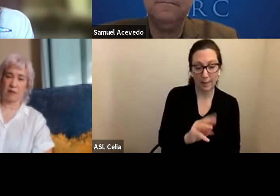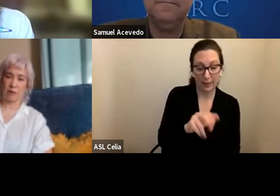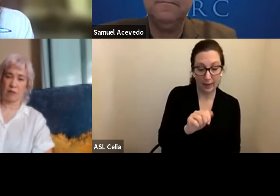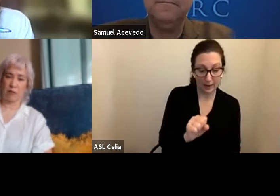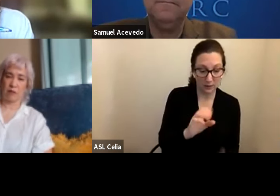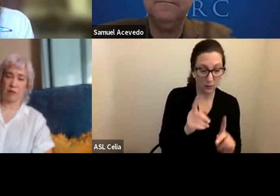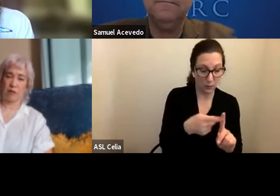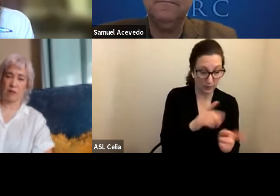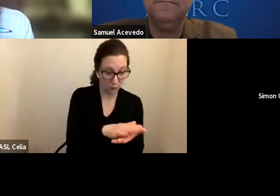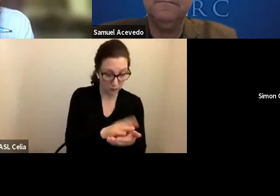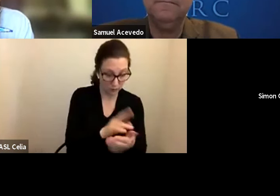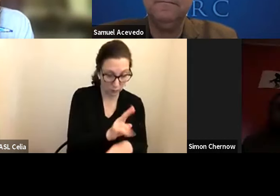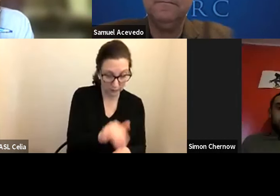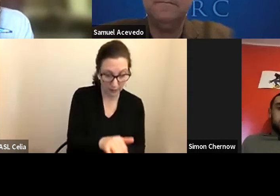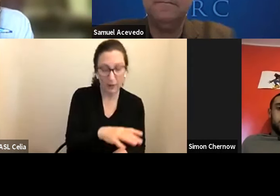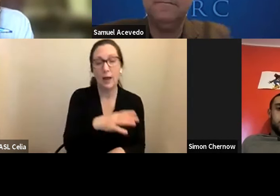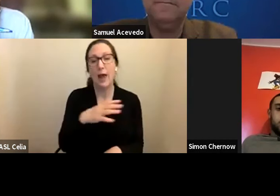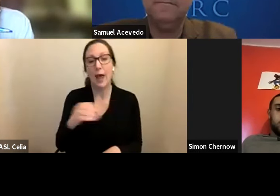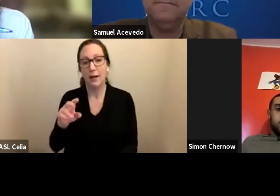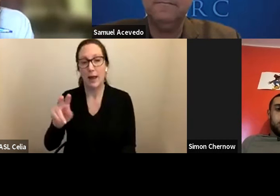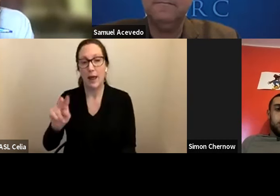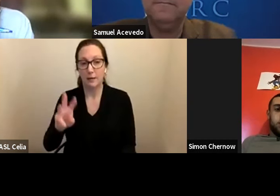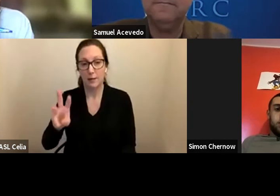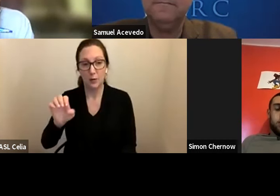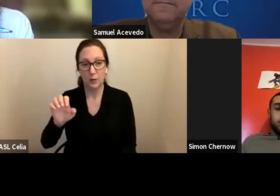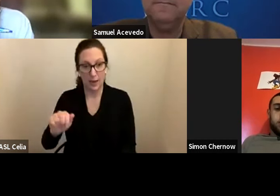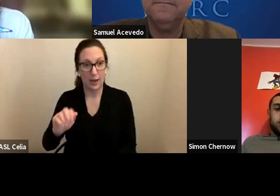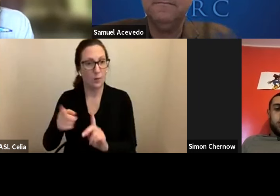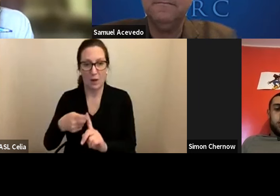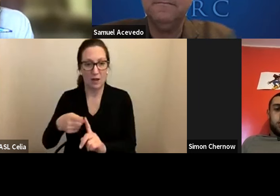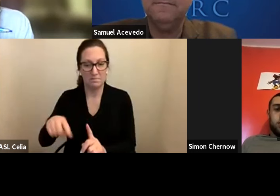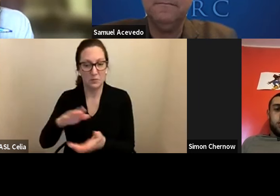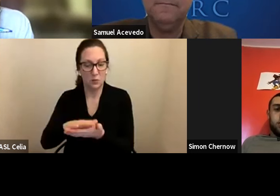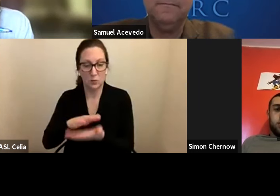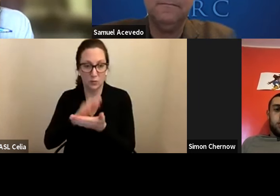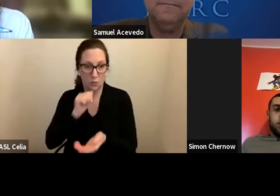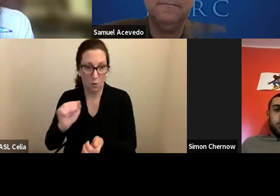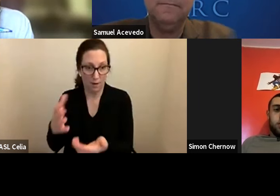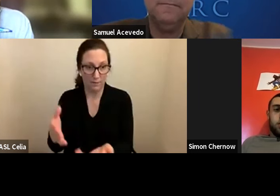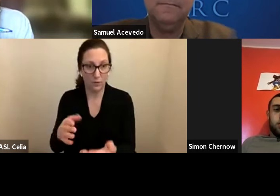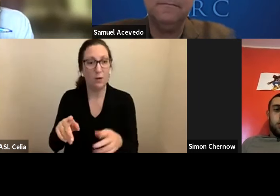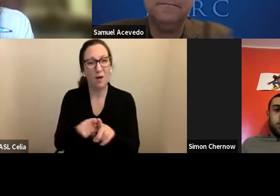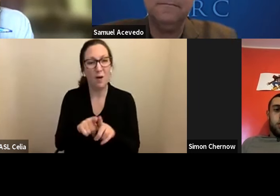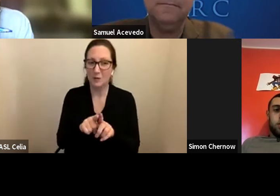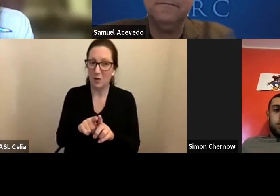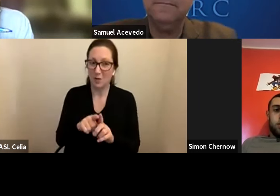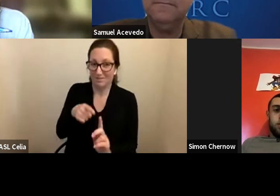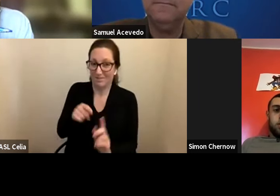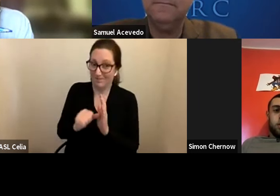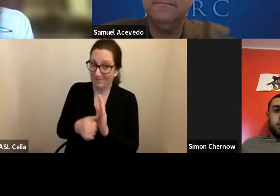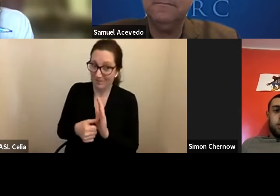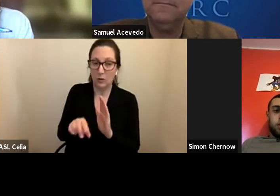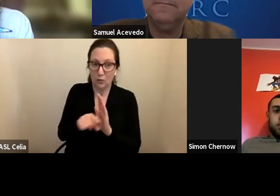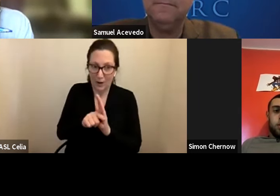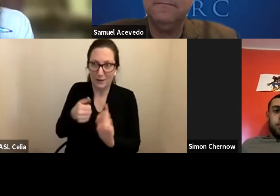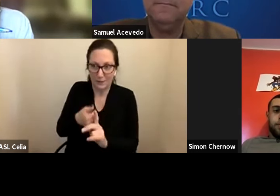don't. And don't lose track of grades are better. So do you want to